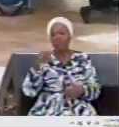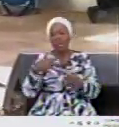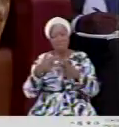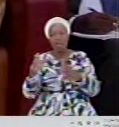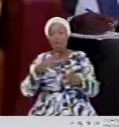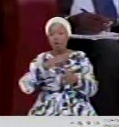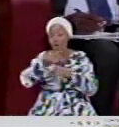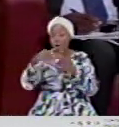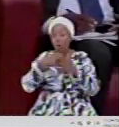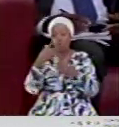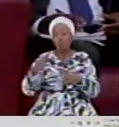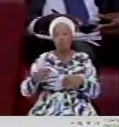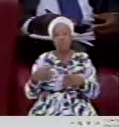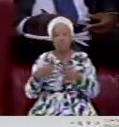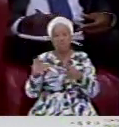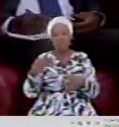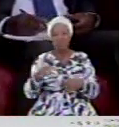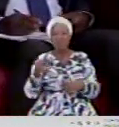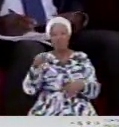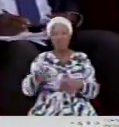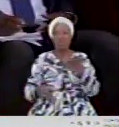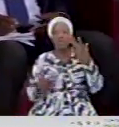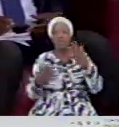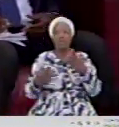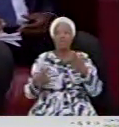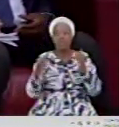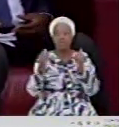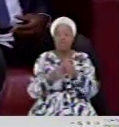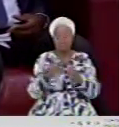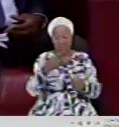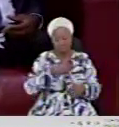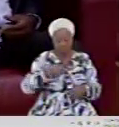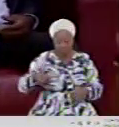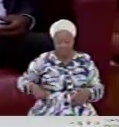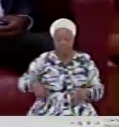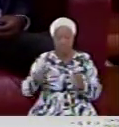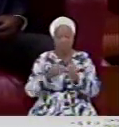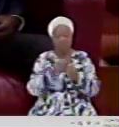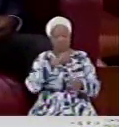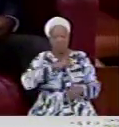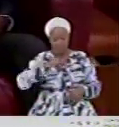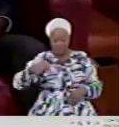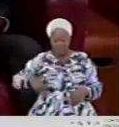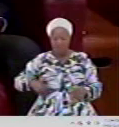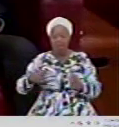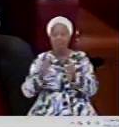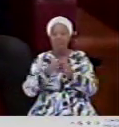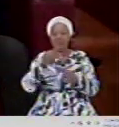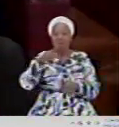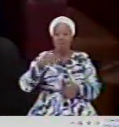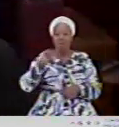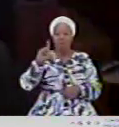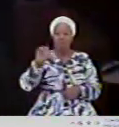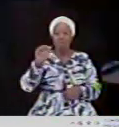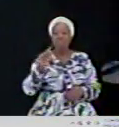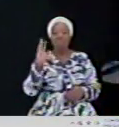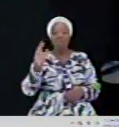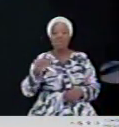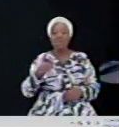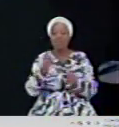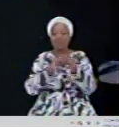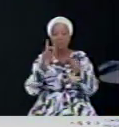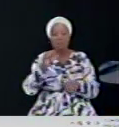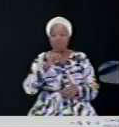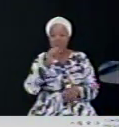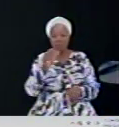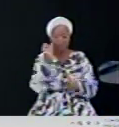hell with Herod, with Pharaoh, with Pilate, everyone shall not prevail against